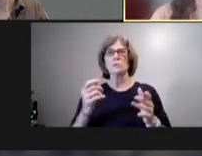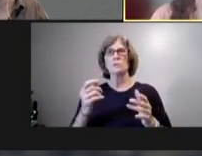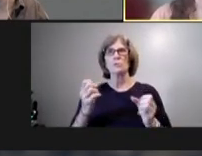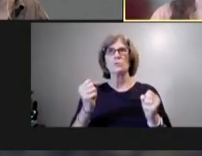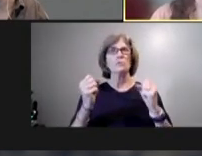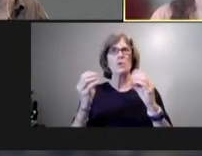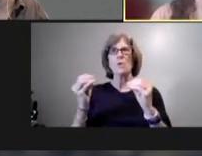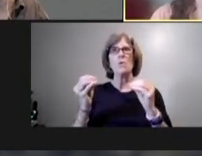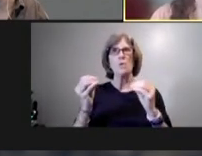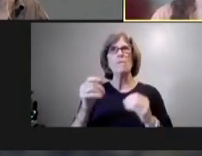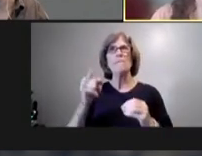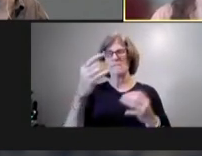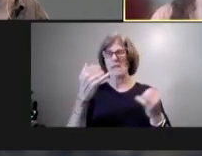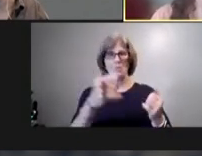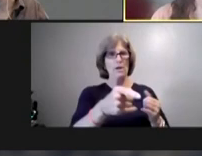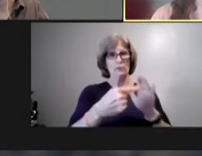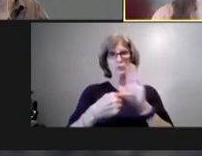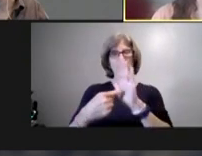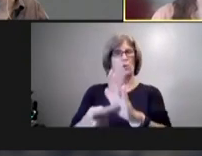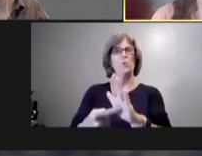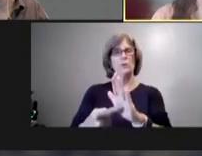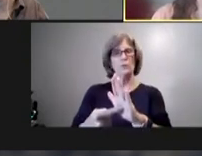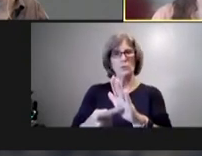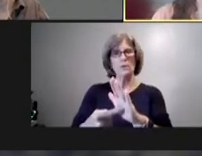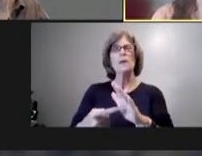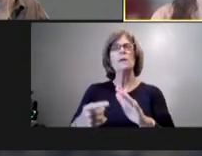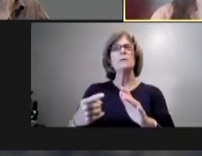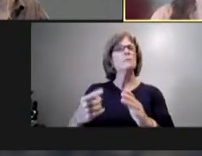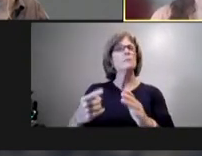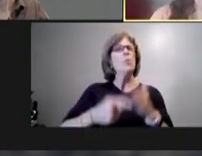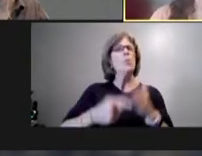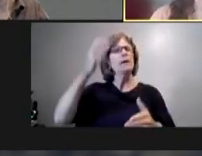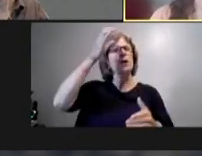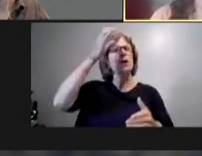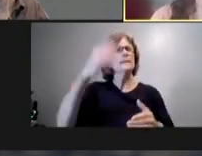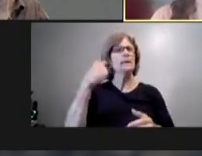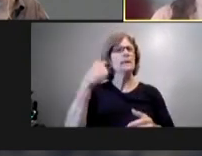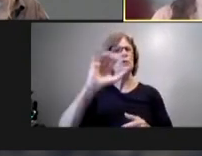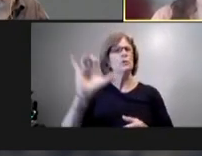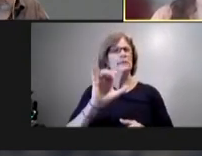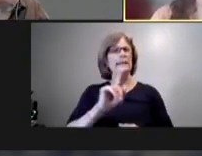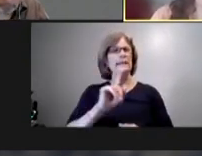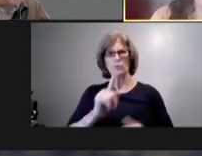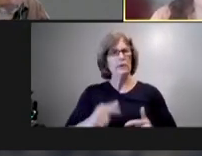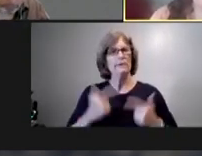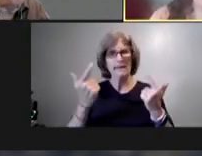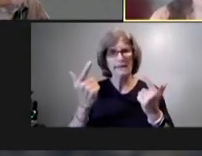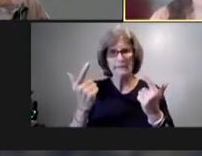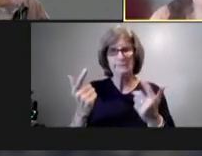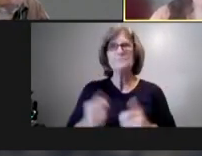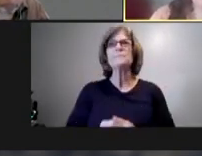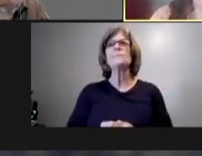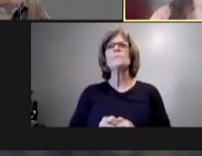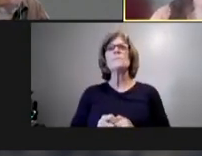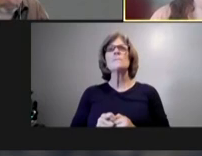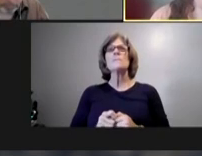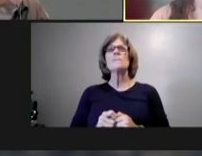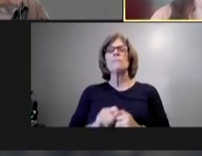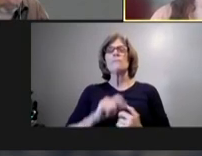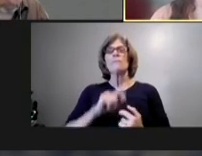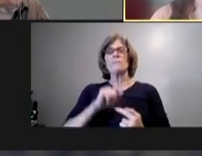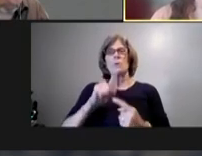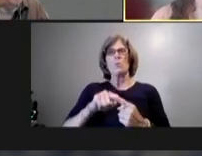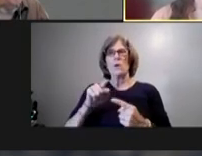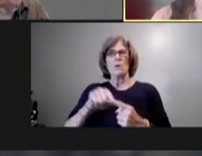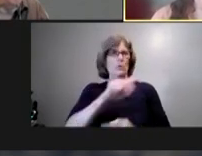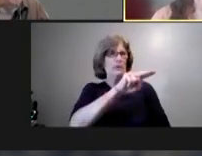into and what that leads us to into the concept and purpose of this conversation is what we pulled out of the